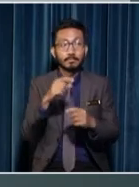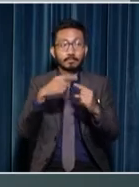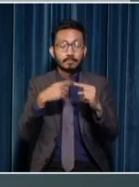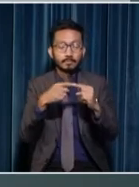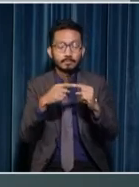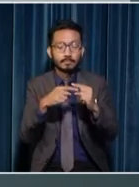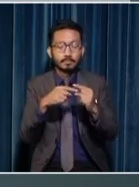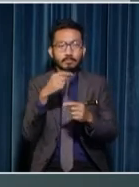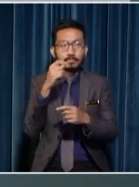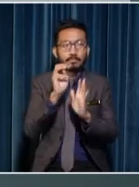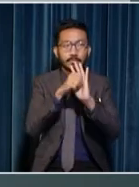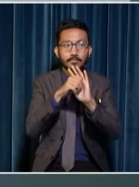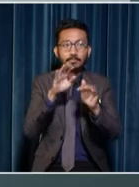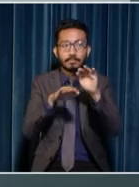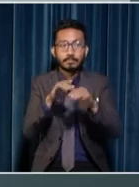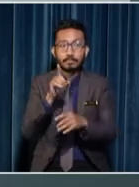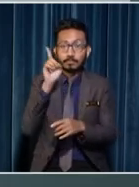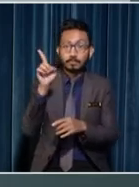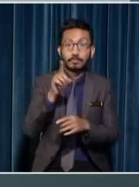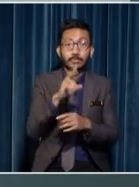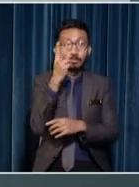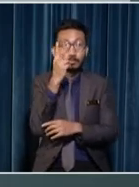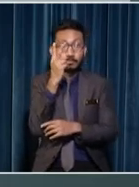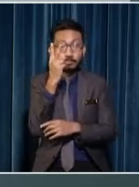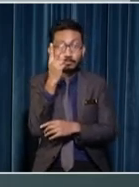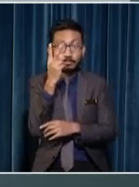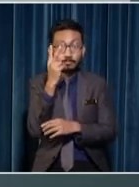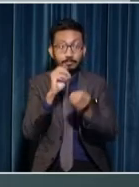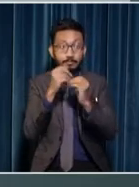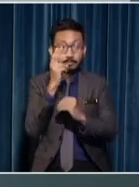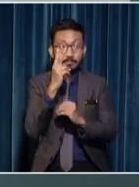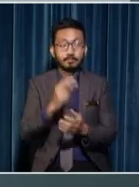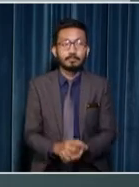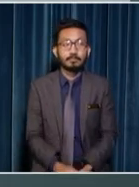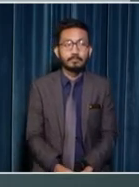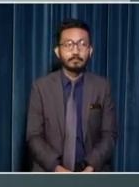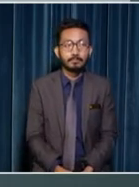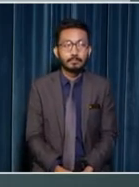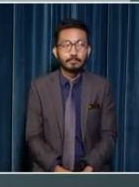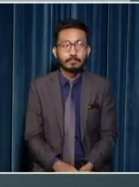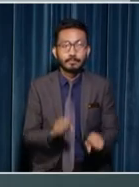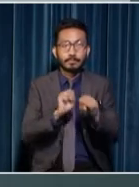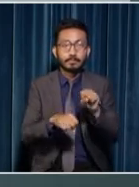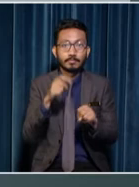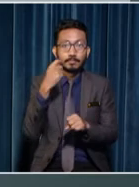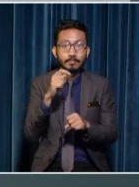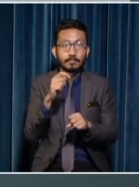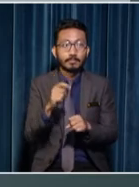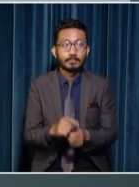12. So, the time shown on the clock face is 2